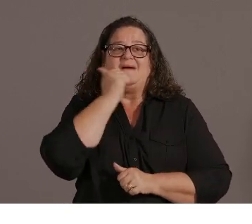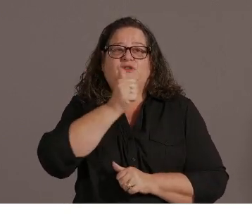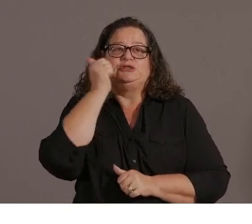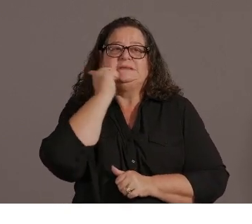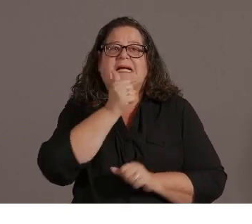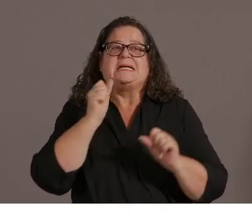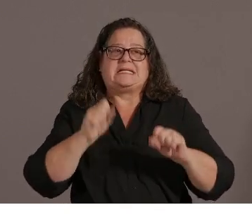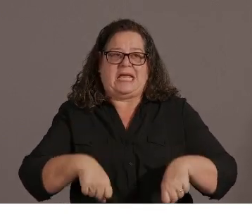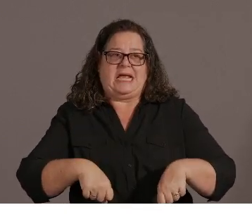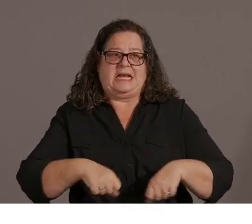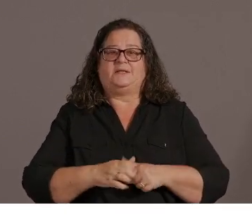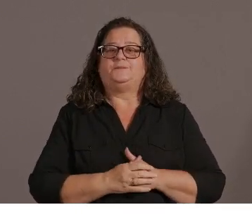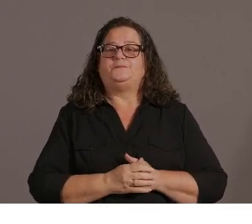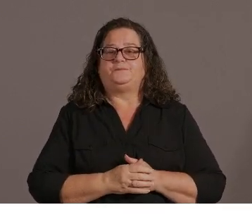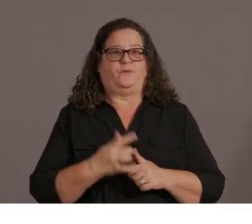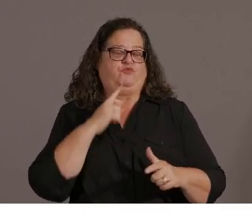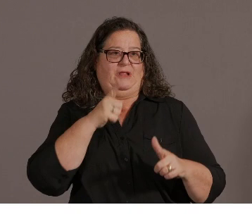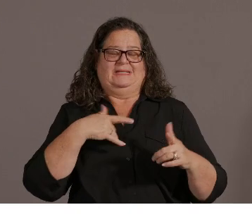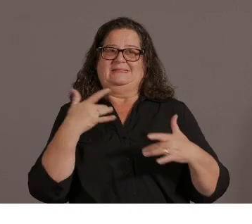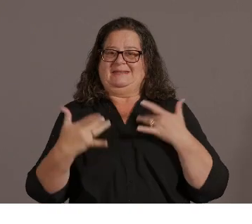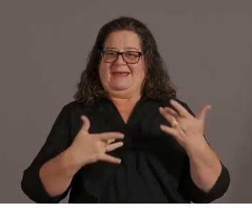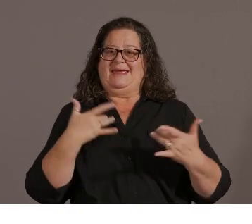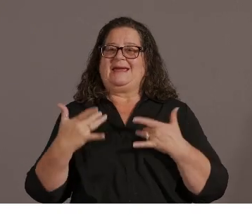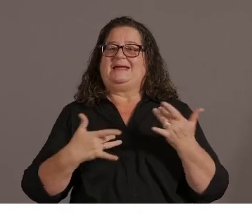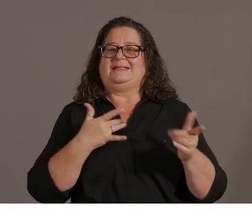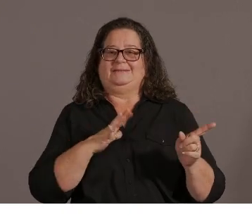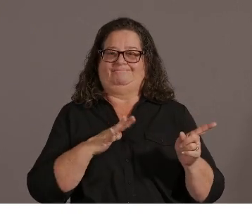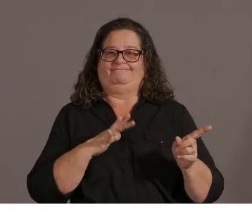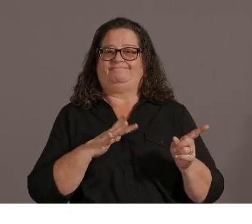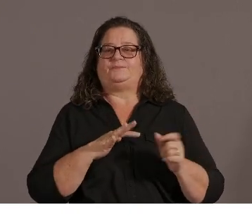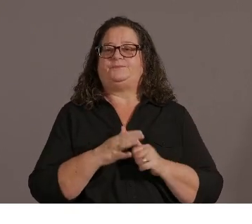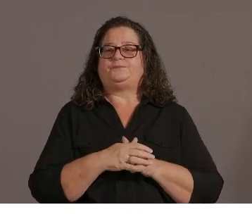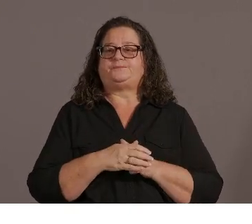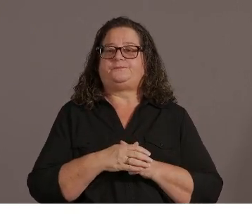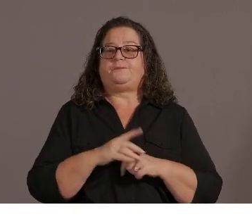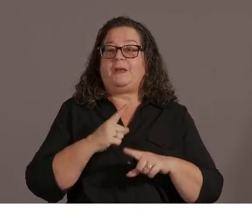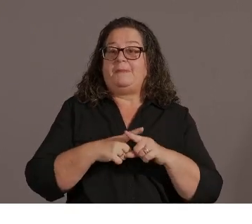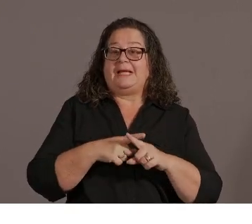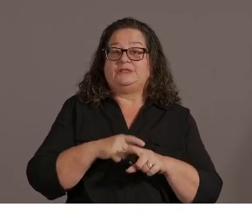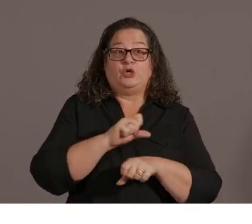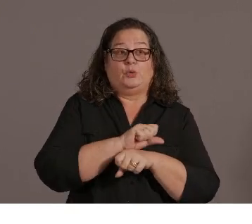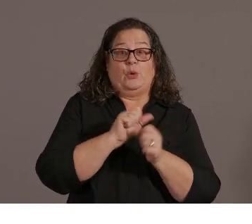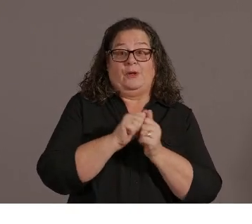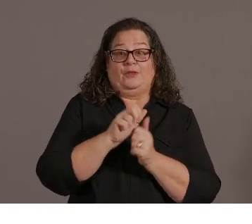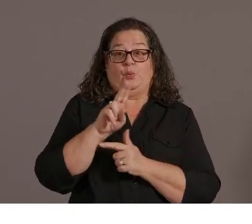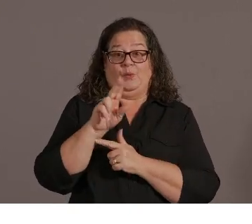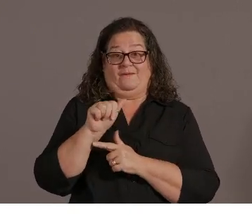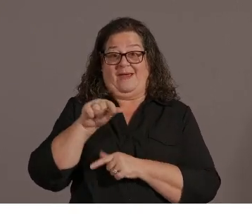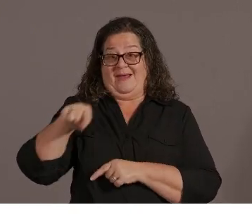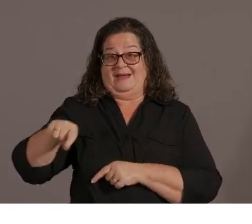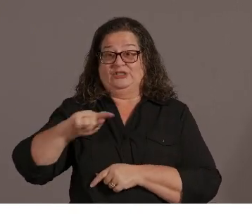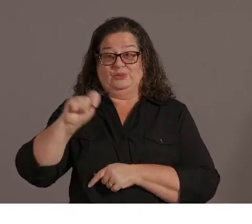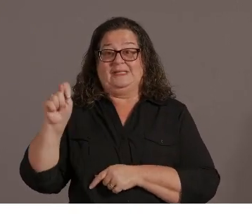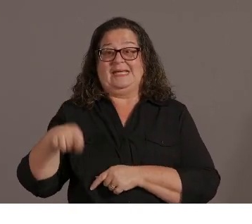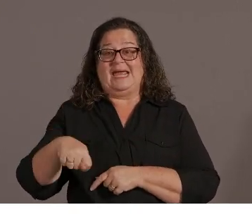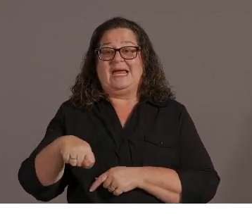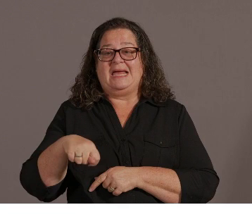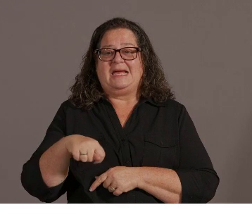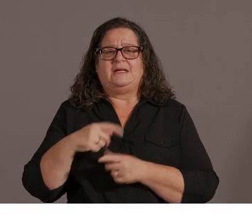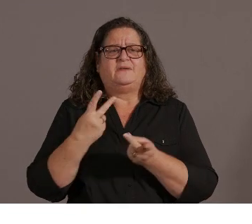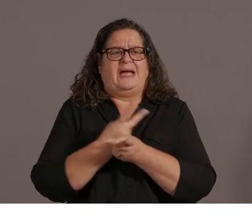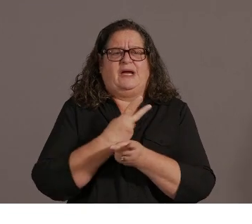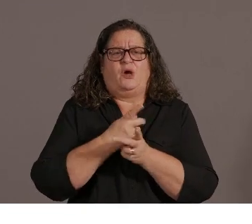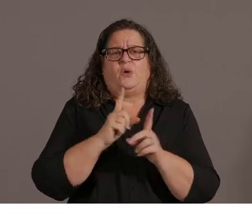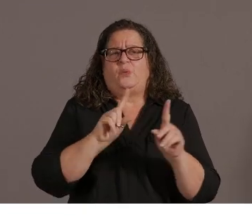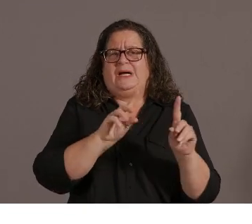been working with our University of Arizona partners down in Tucson. They still have plans to continue